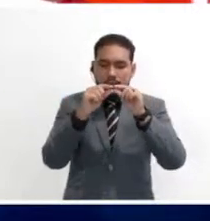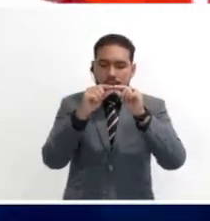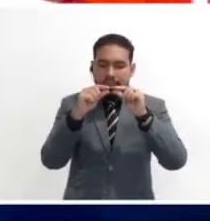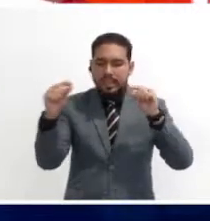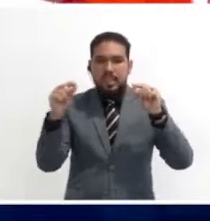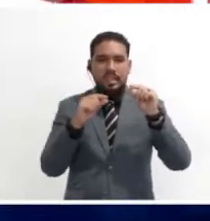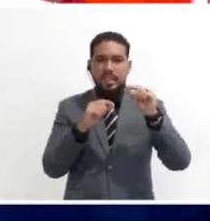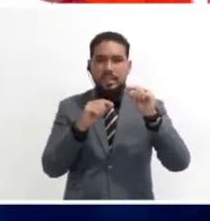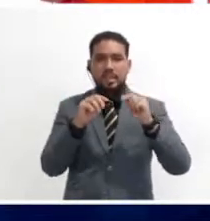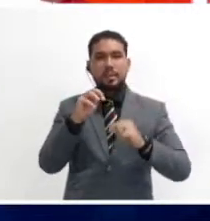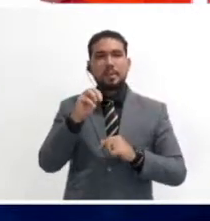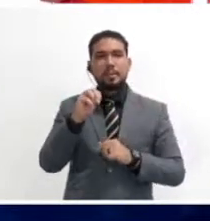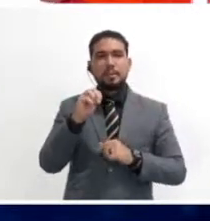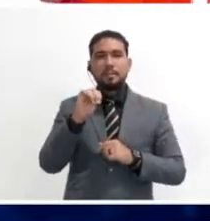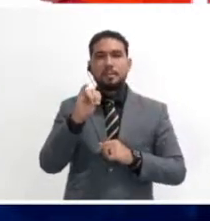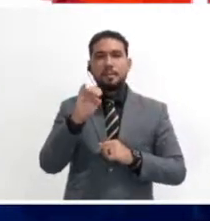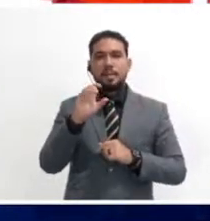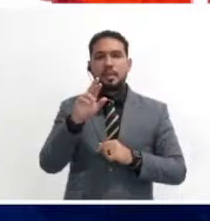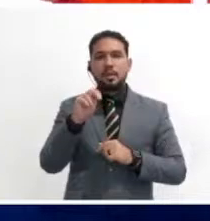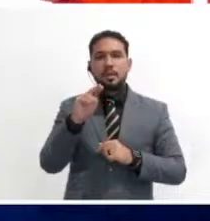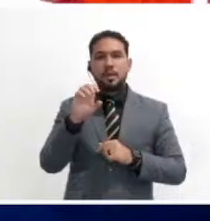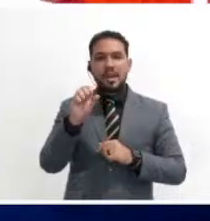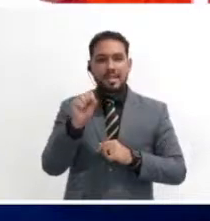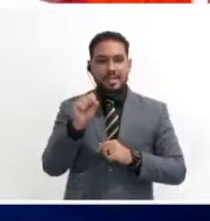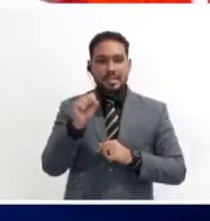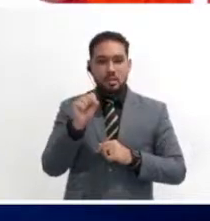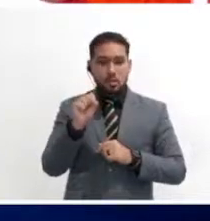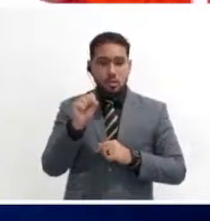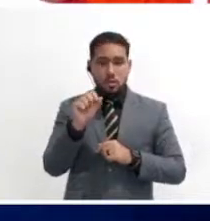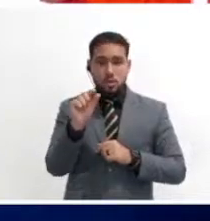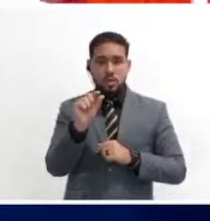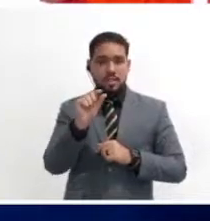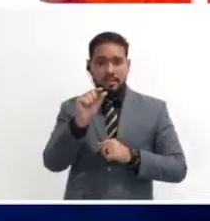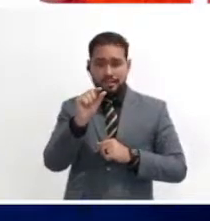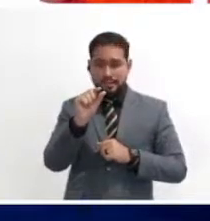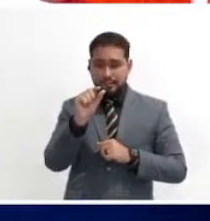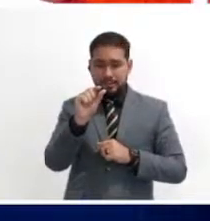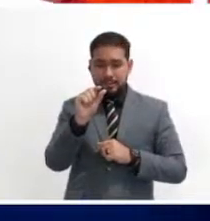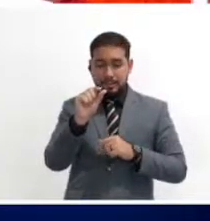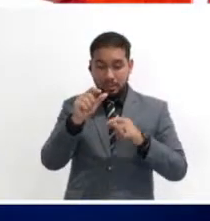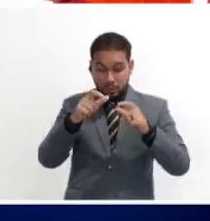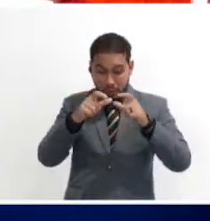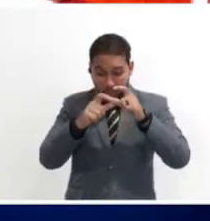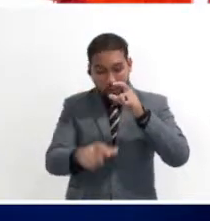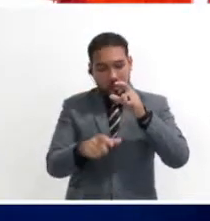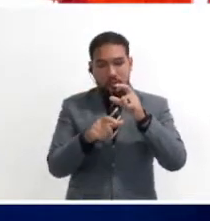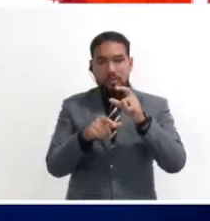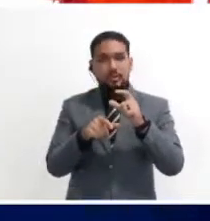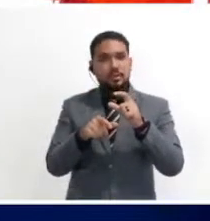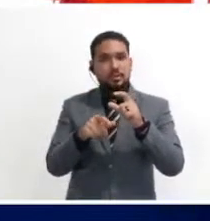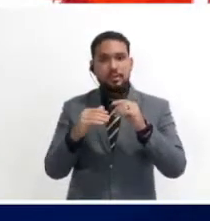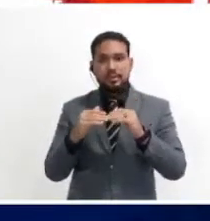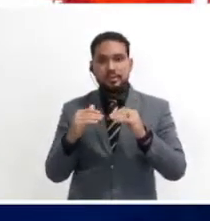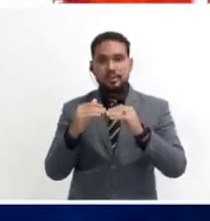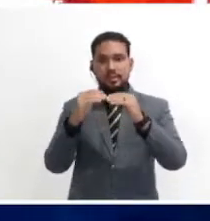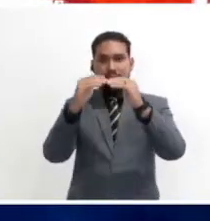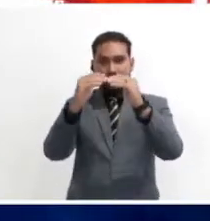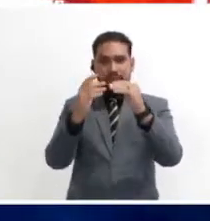deposited films in this kind of build-up process that I described before. And so